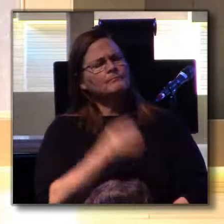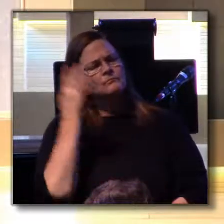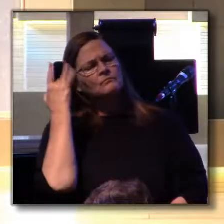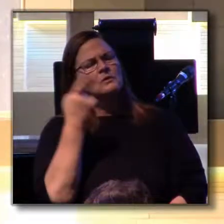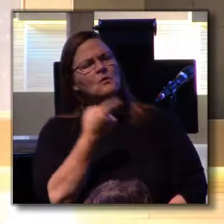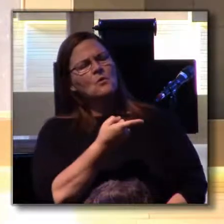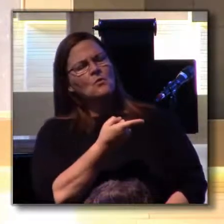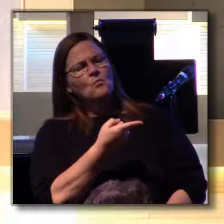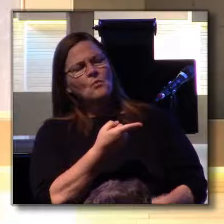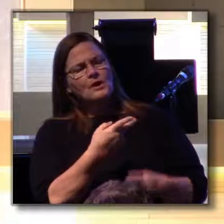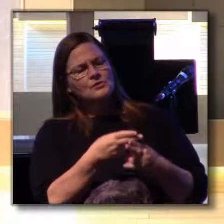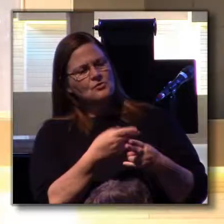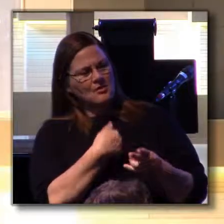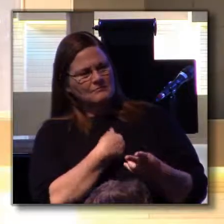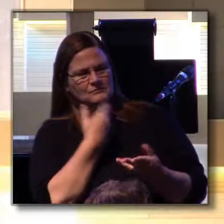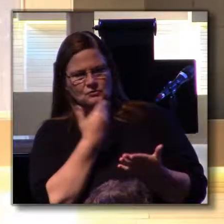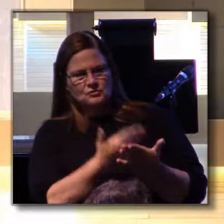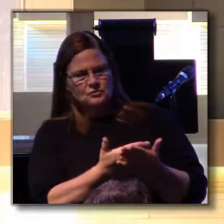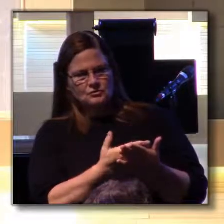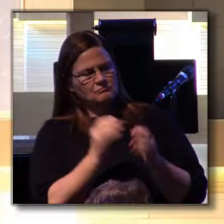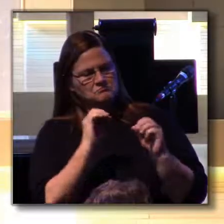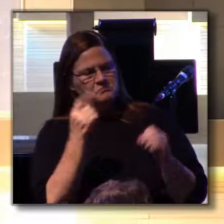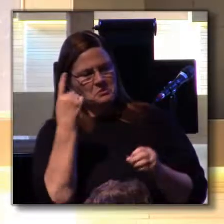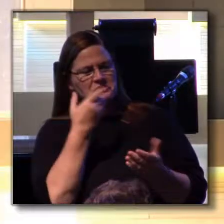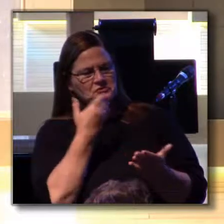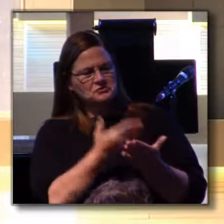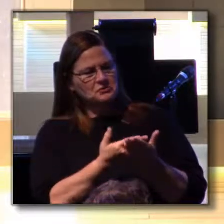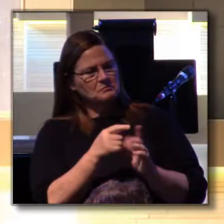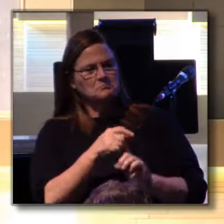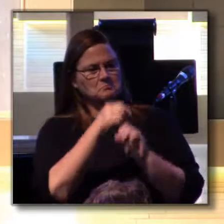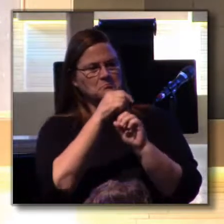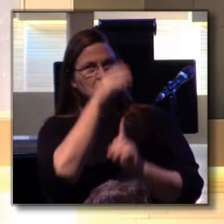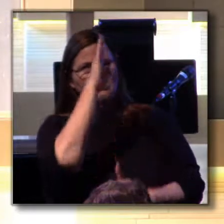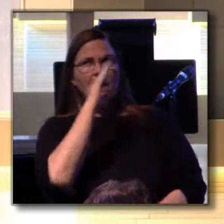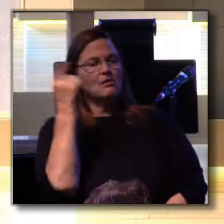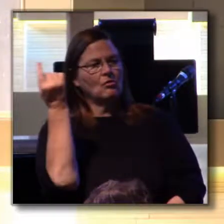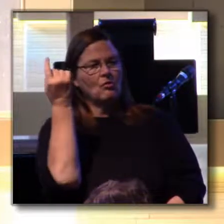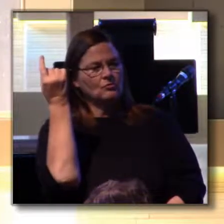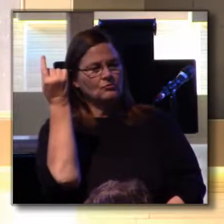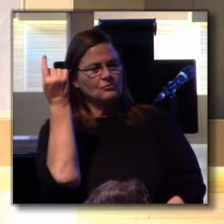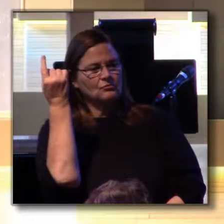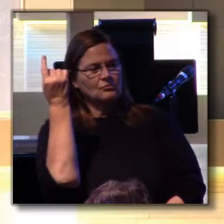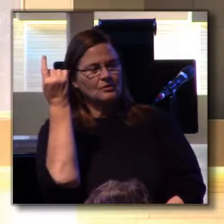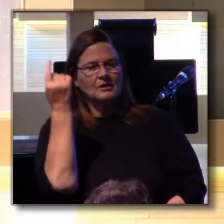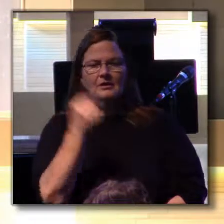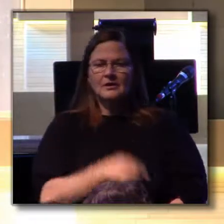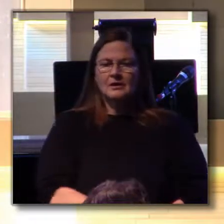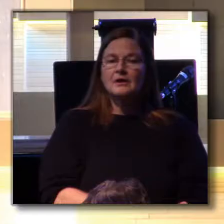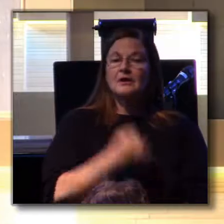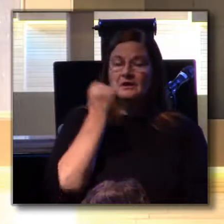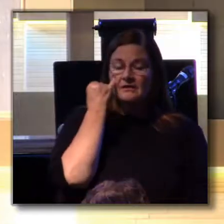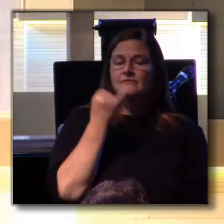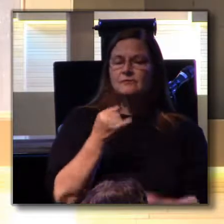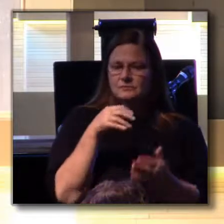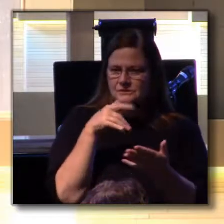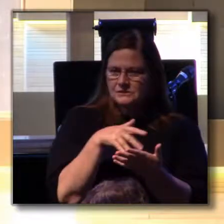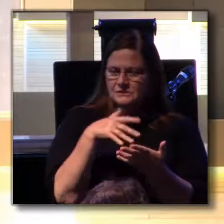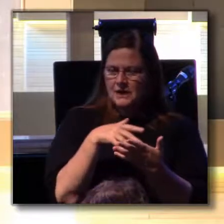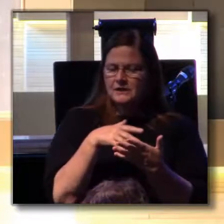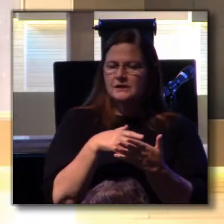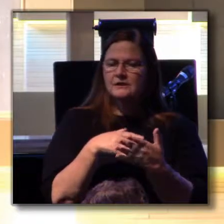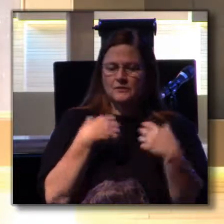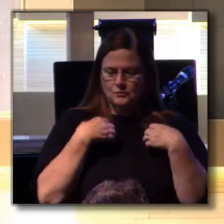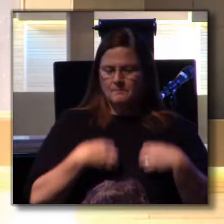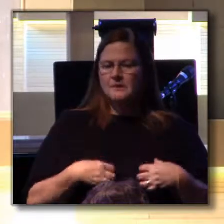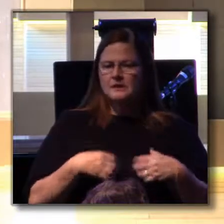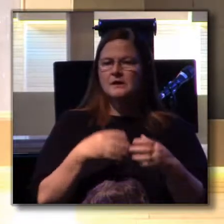good? No one is good except God alone." And apparently, if you study through the rabbinic literature of the day, et cetera,